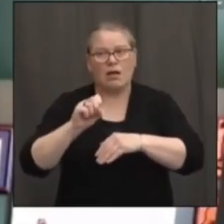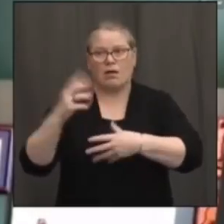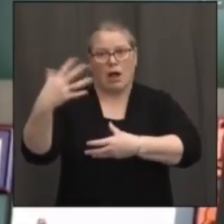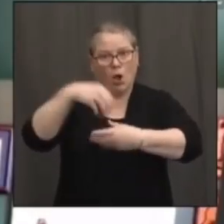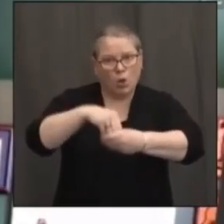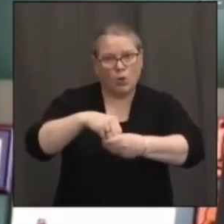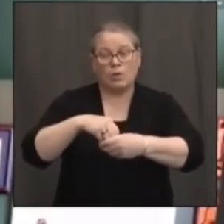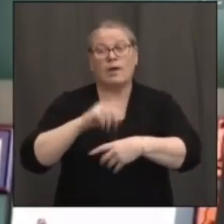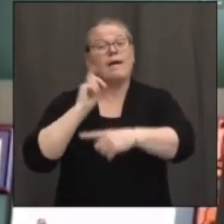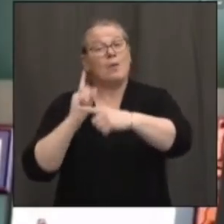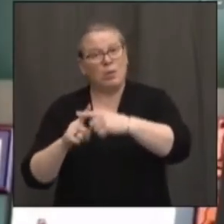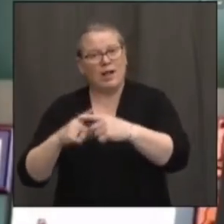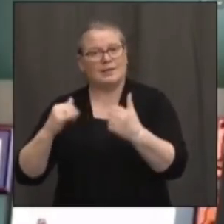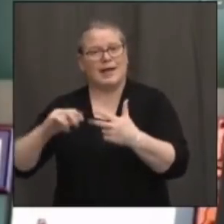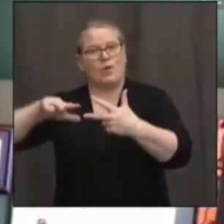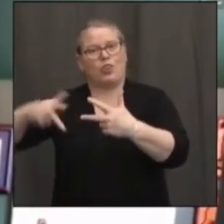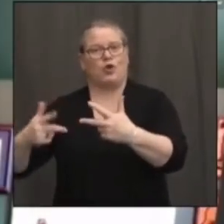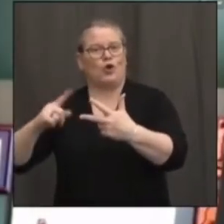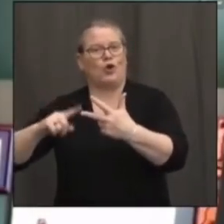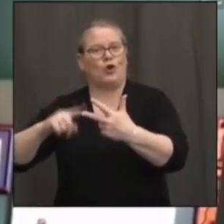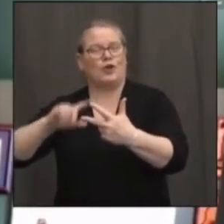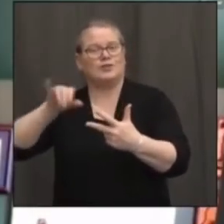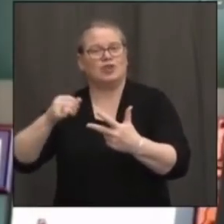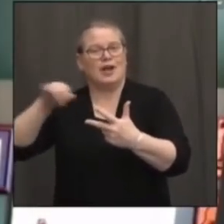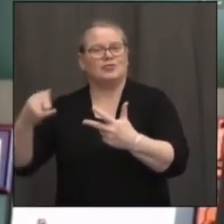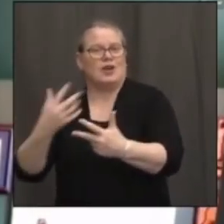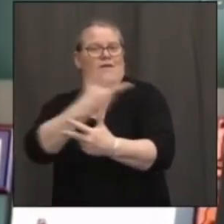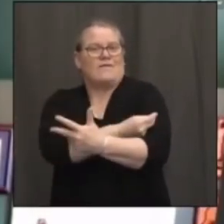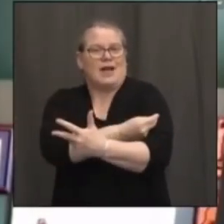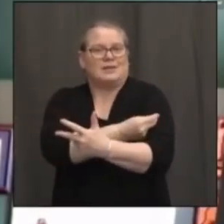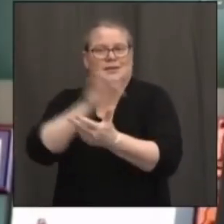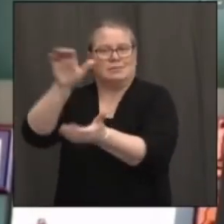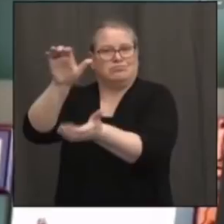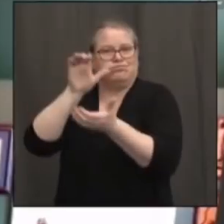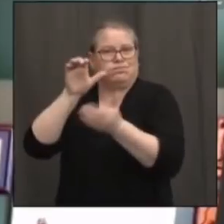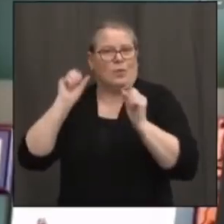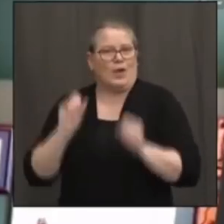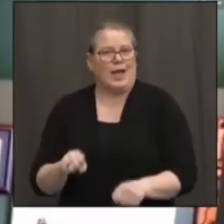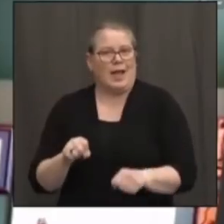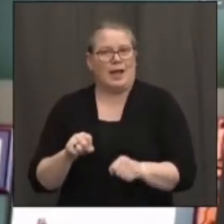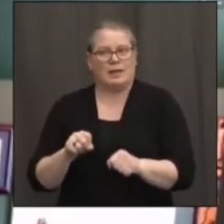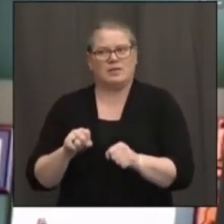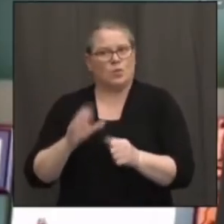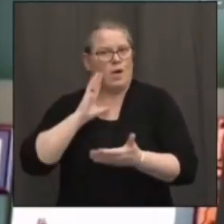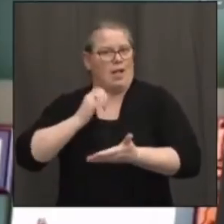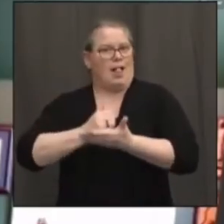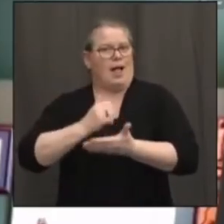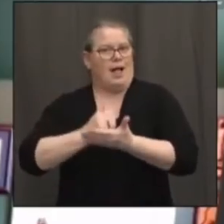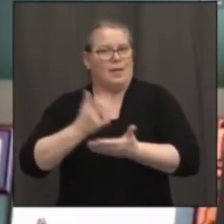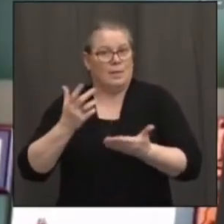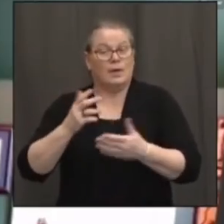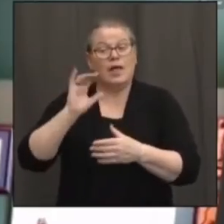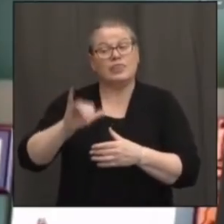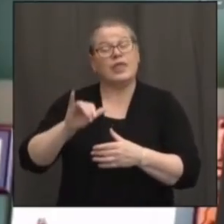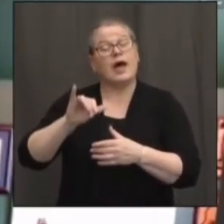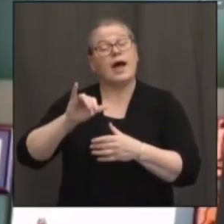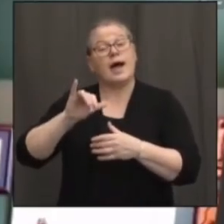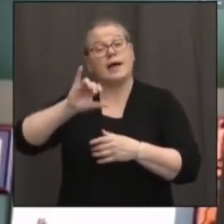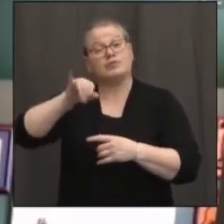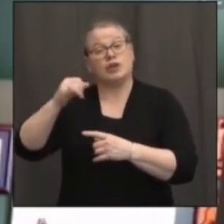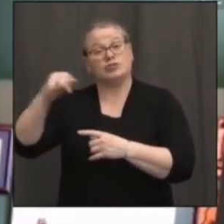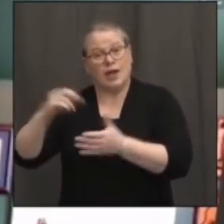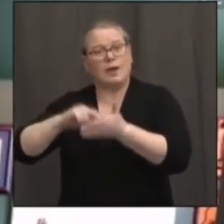available within these next coming days and be able to add to our vaccination program. The Johnson & Johnson vaccine will give us now